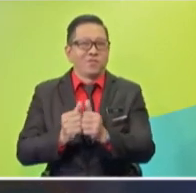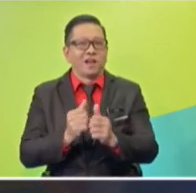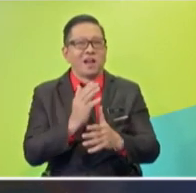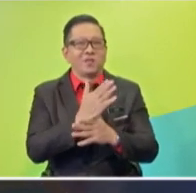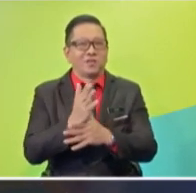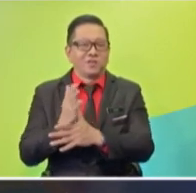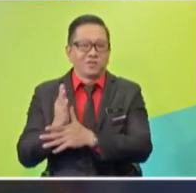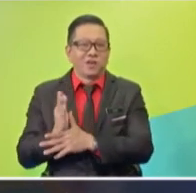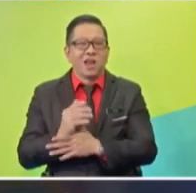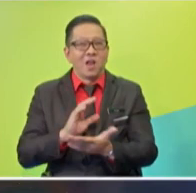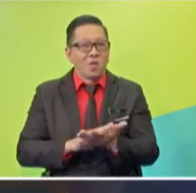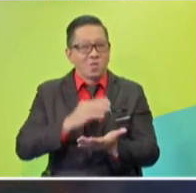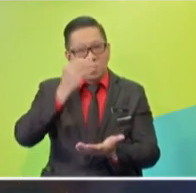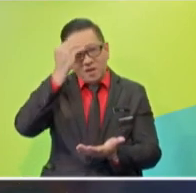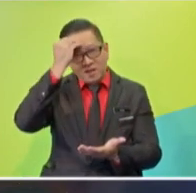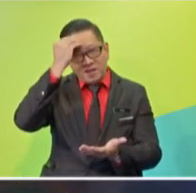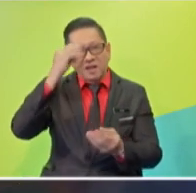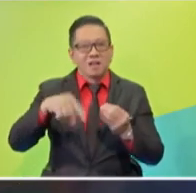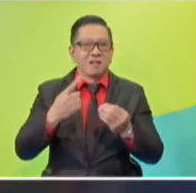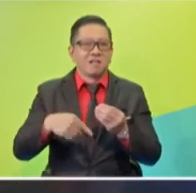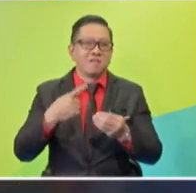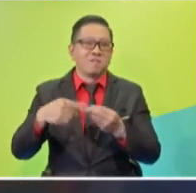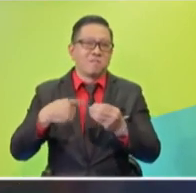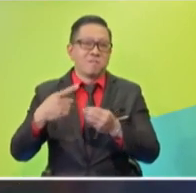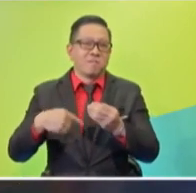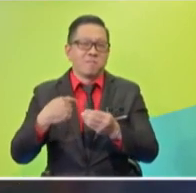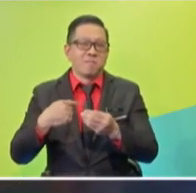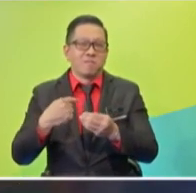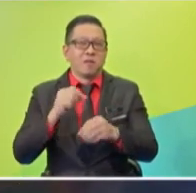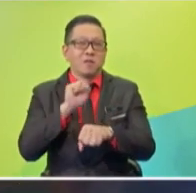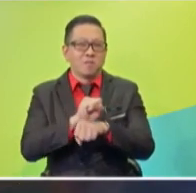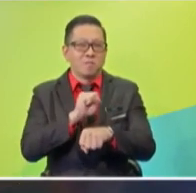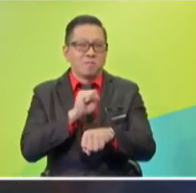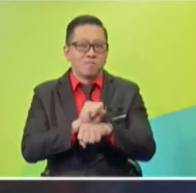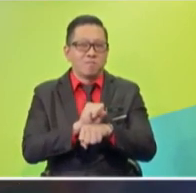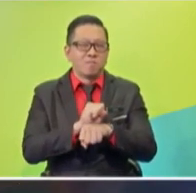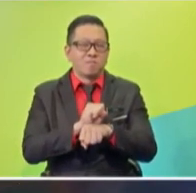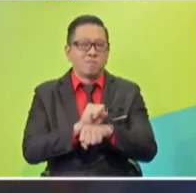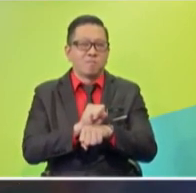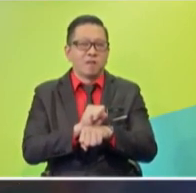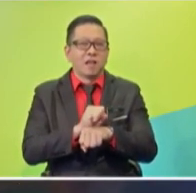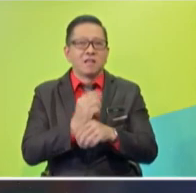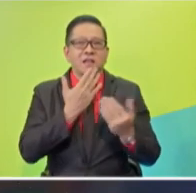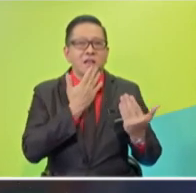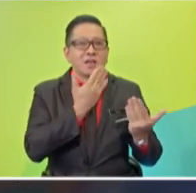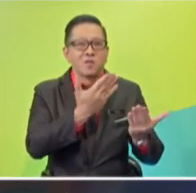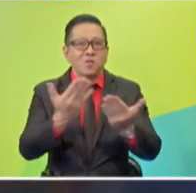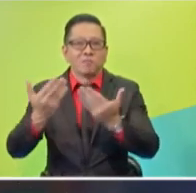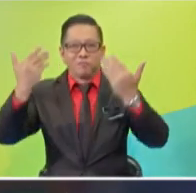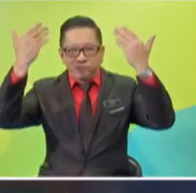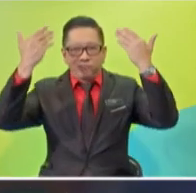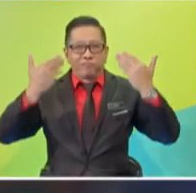knowledge for everyone to learn more and keep and perhaps do more activities at home. And thank you also to Mr.